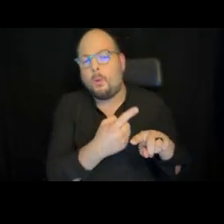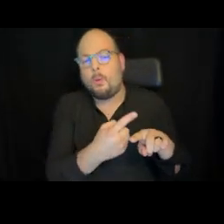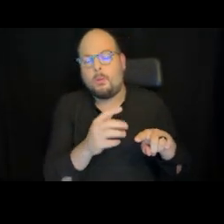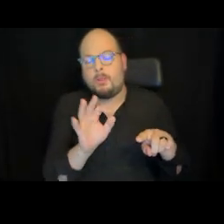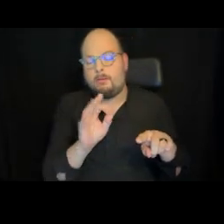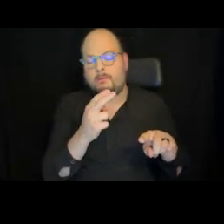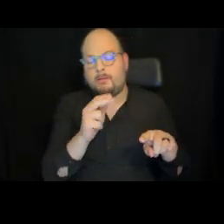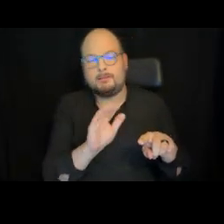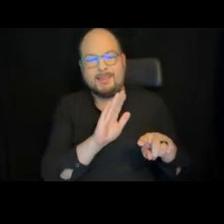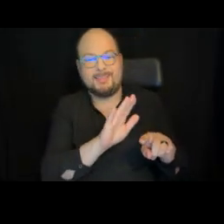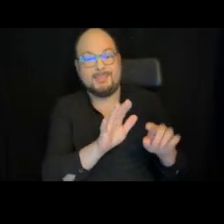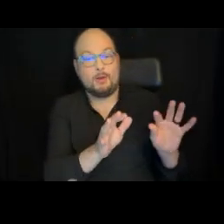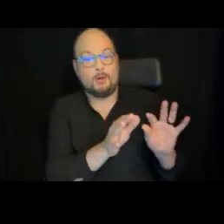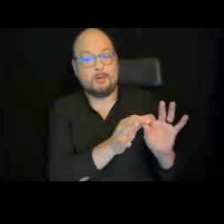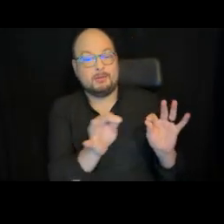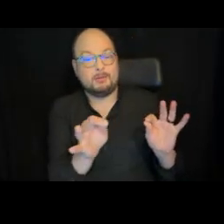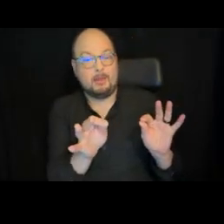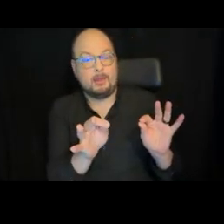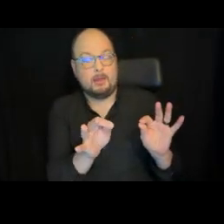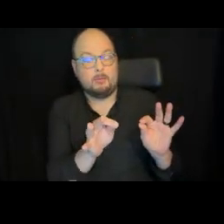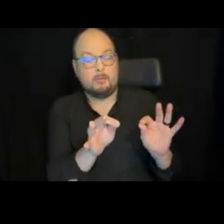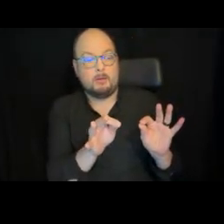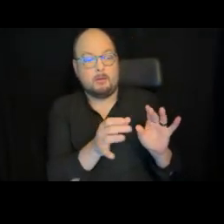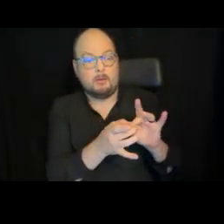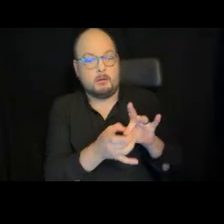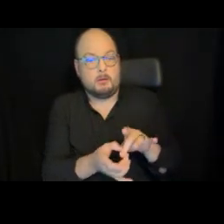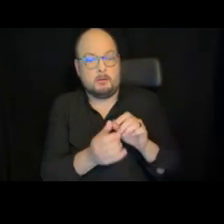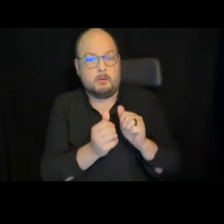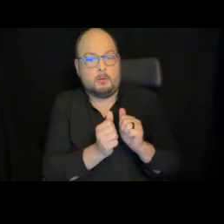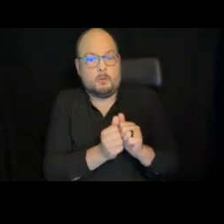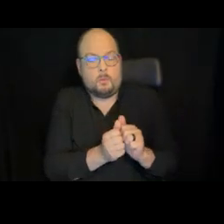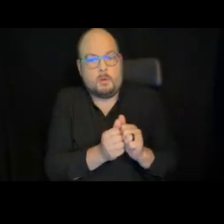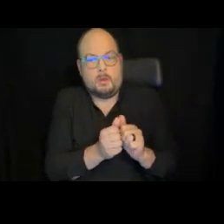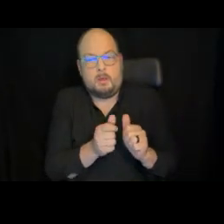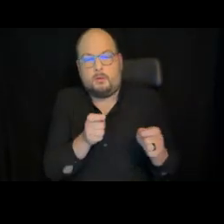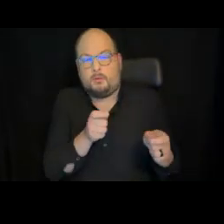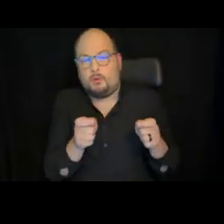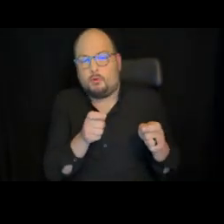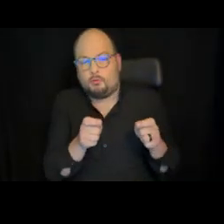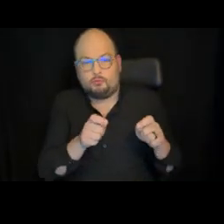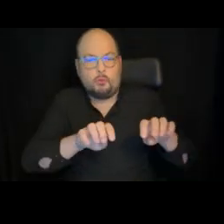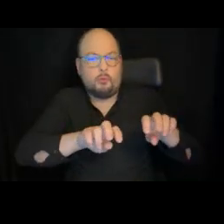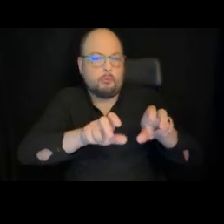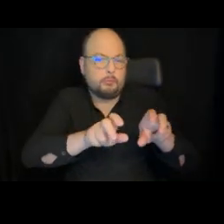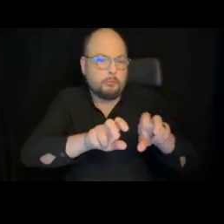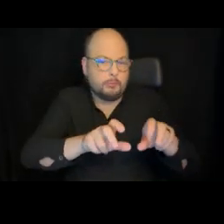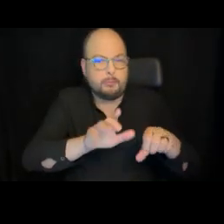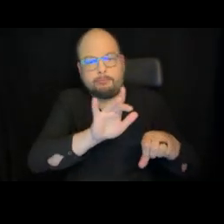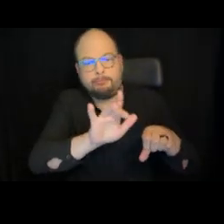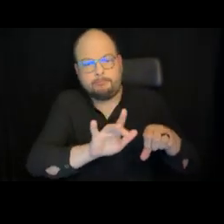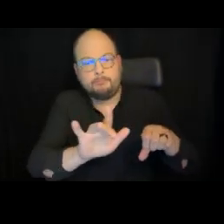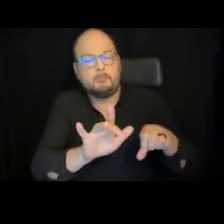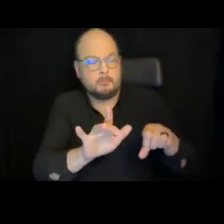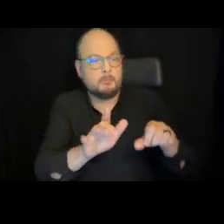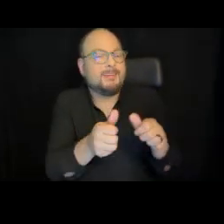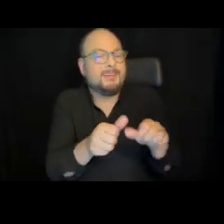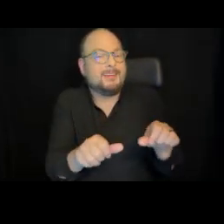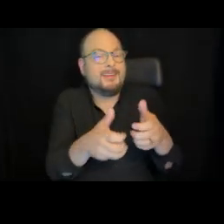statement regarding operating mechanisms and controls on appliances that are